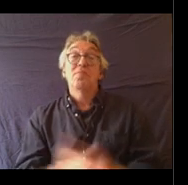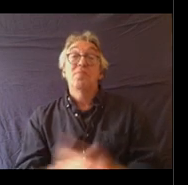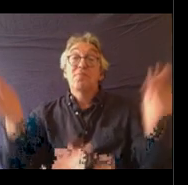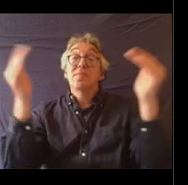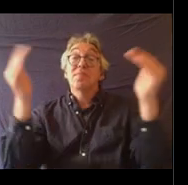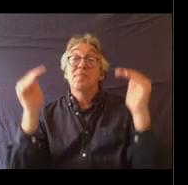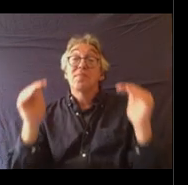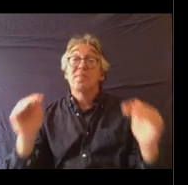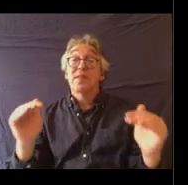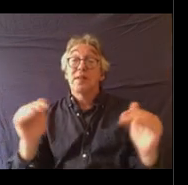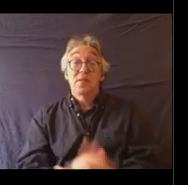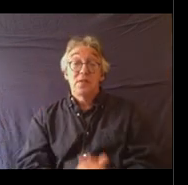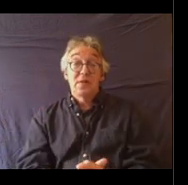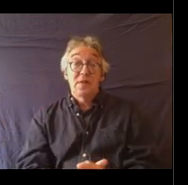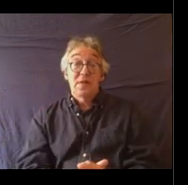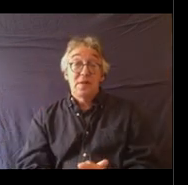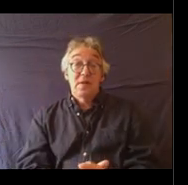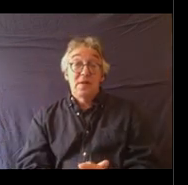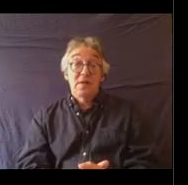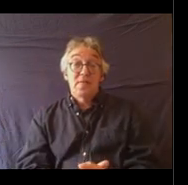slide.